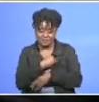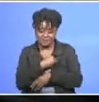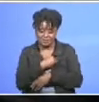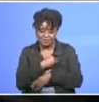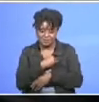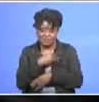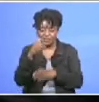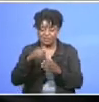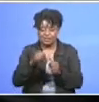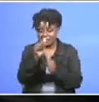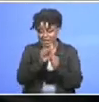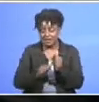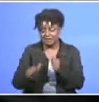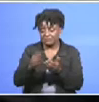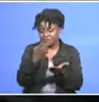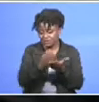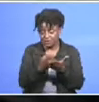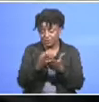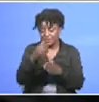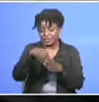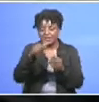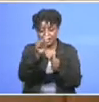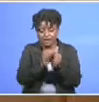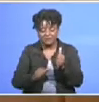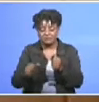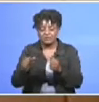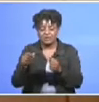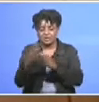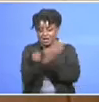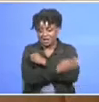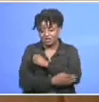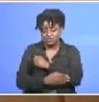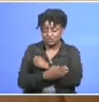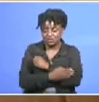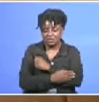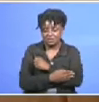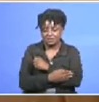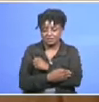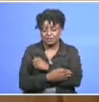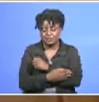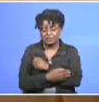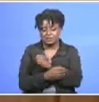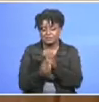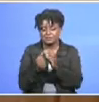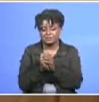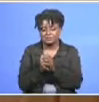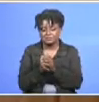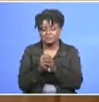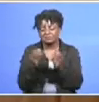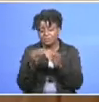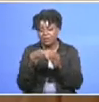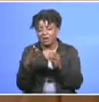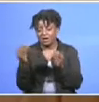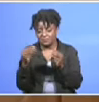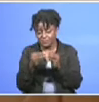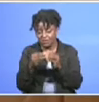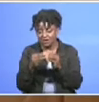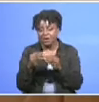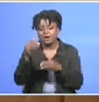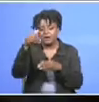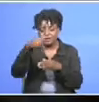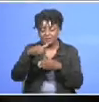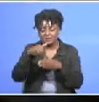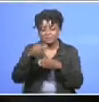every economy, in every country of the world that you can think about. More and more of our members are getting into politics, and rightfully so,